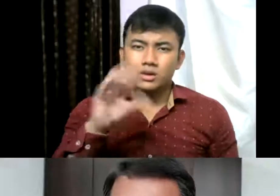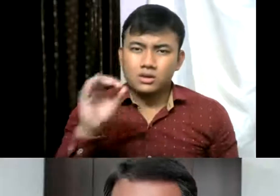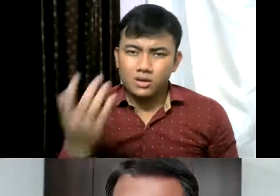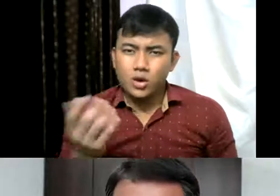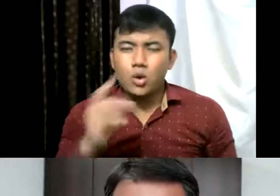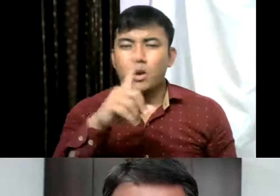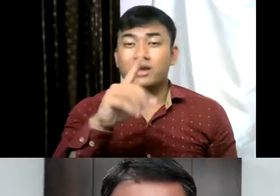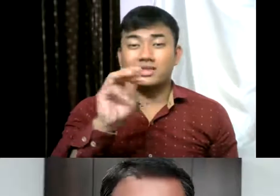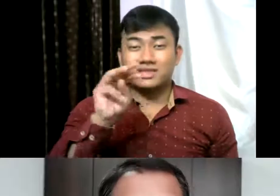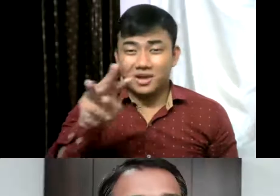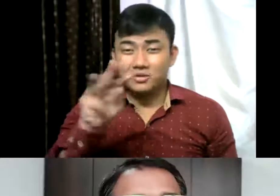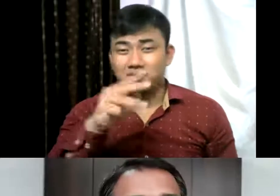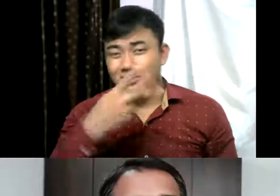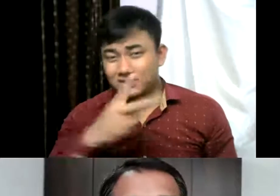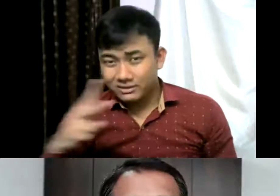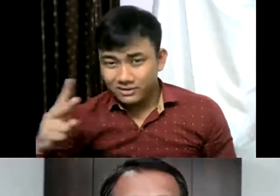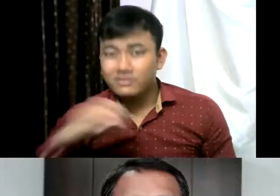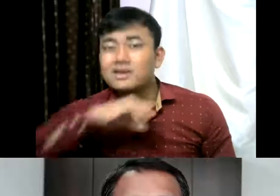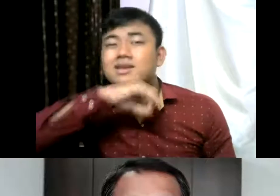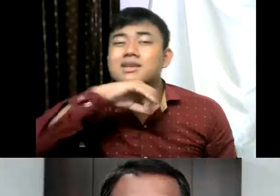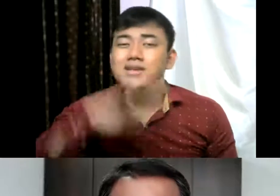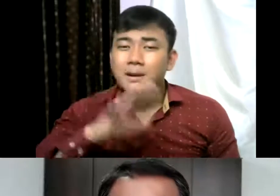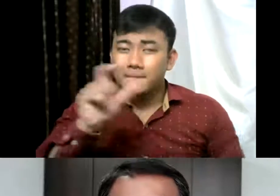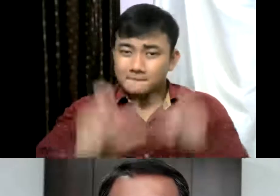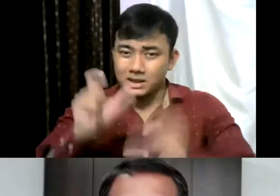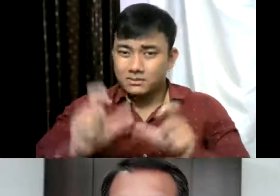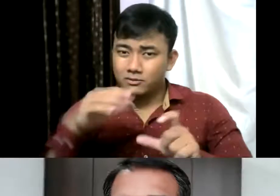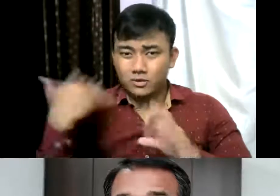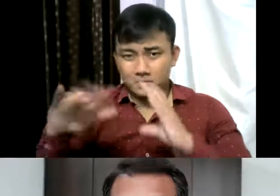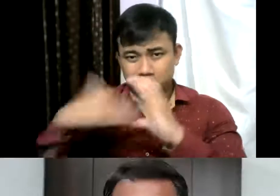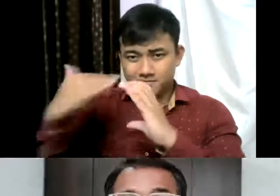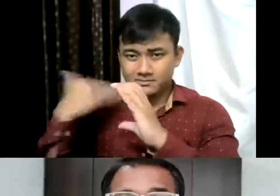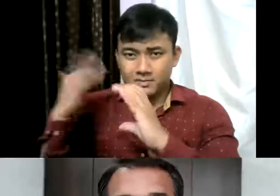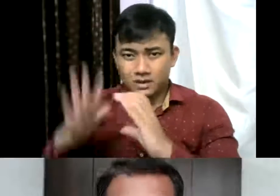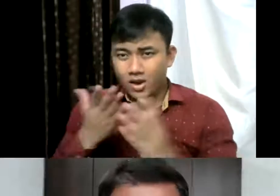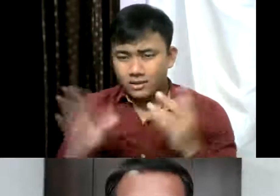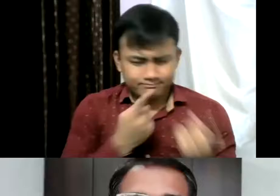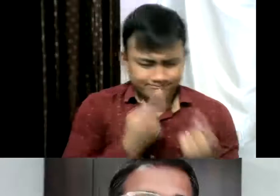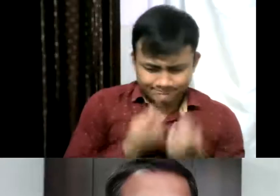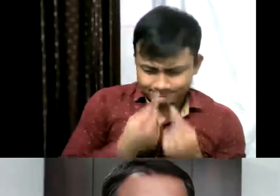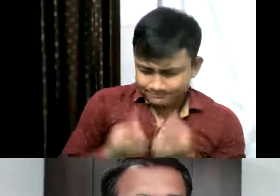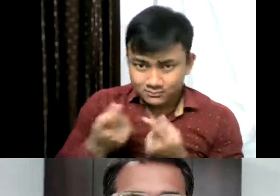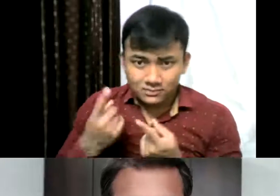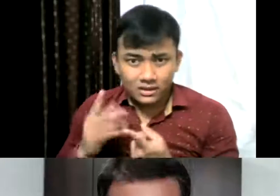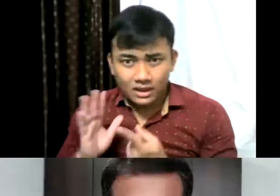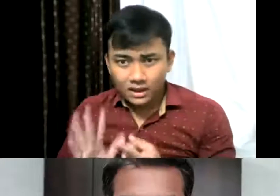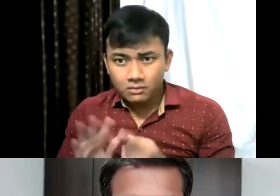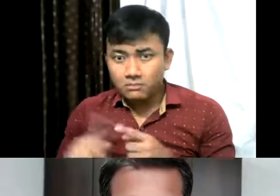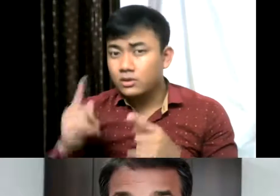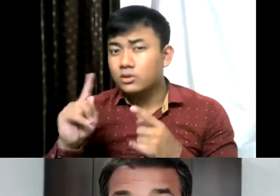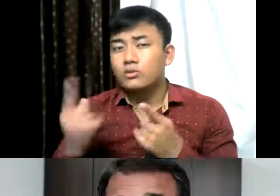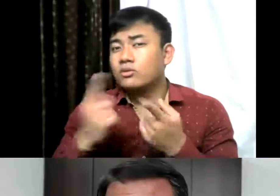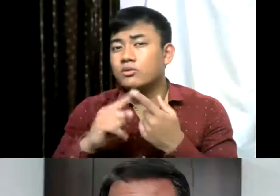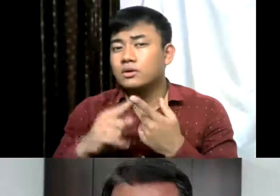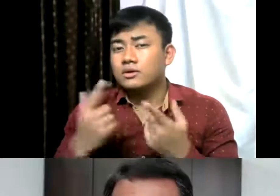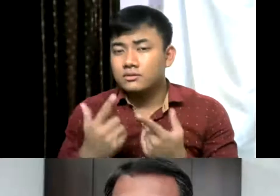got from young boys and girls. And I say that because the number one, which we completely take for granted,